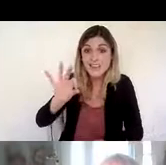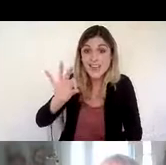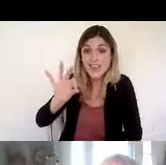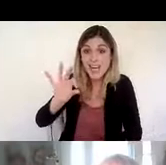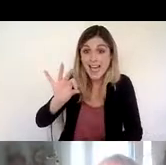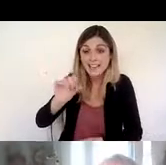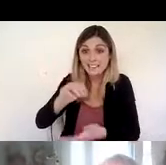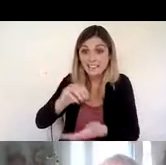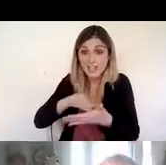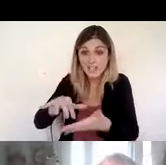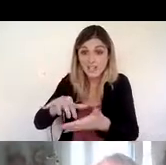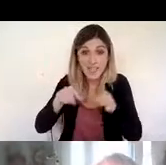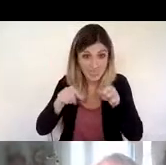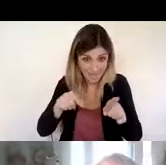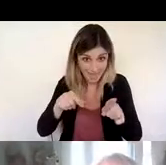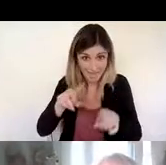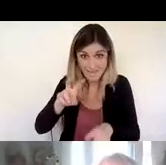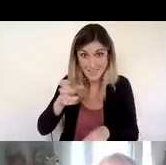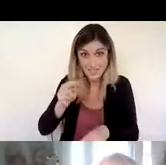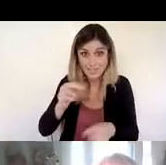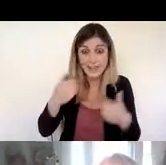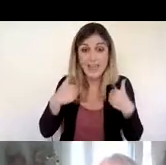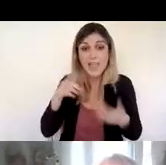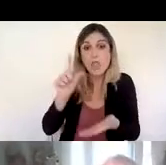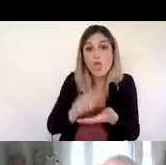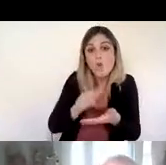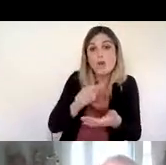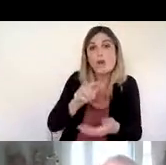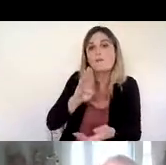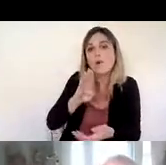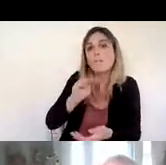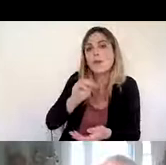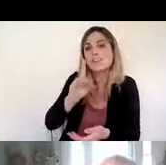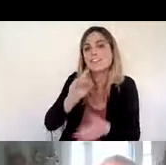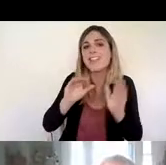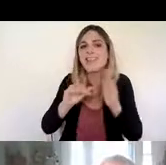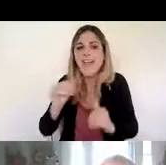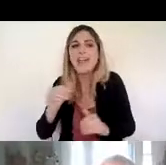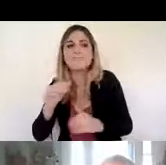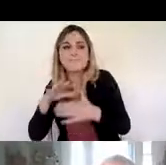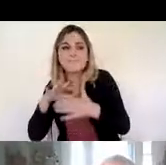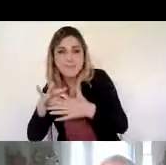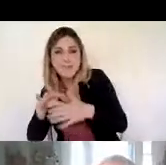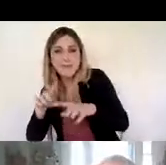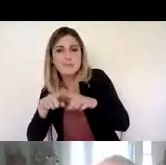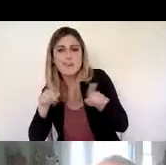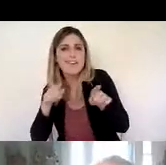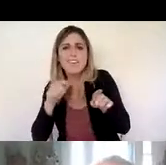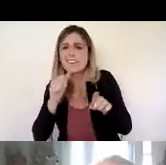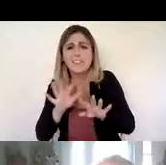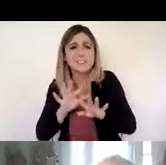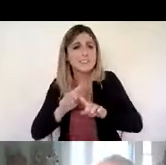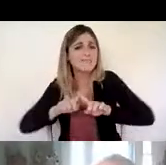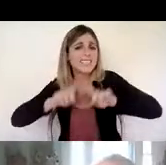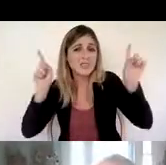meat eaters. And most of the difference was attributed to vegan subjects. But the difference wasn't really clinically relevant. That is, it wasn't